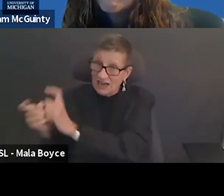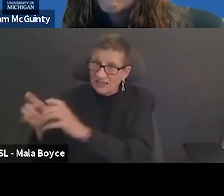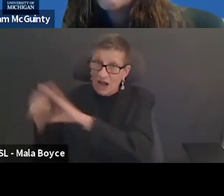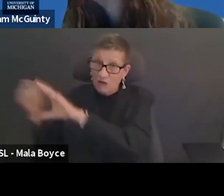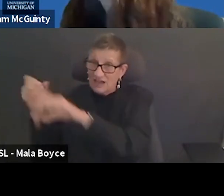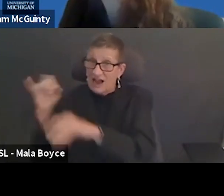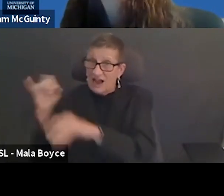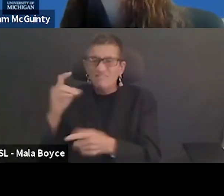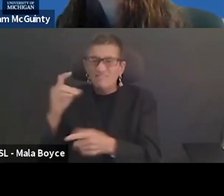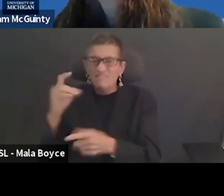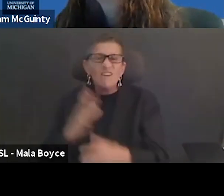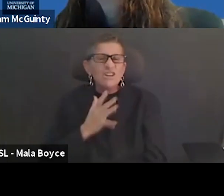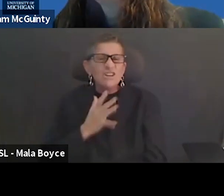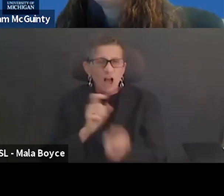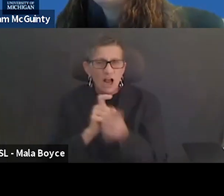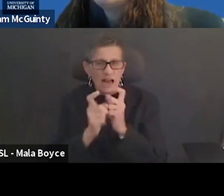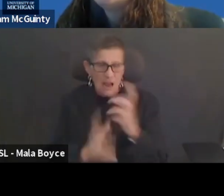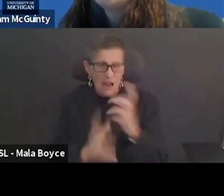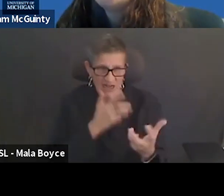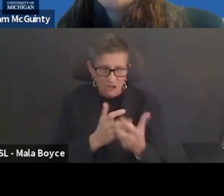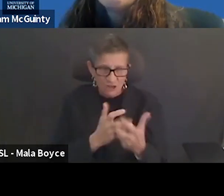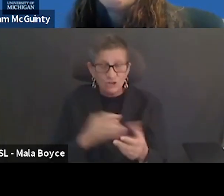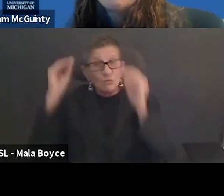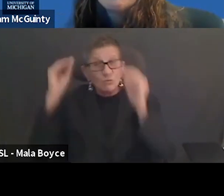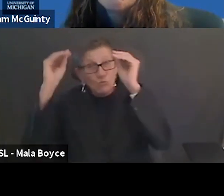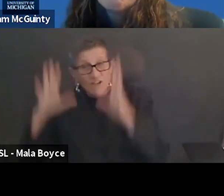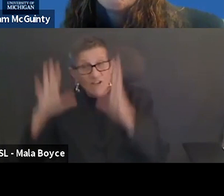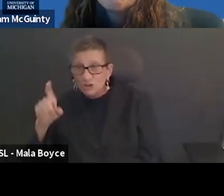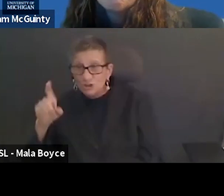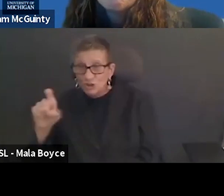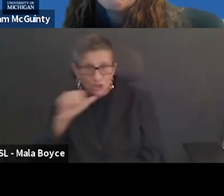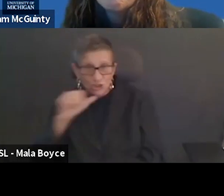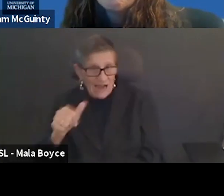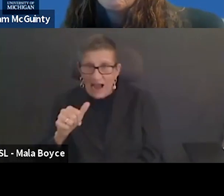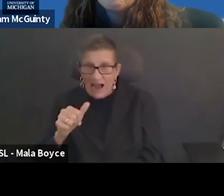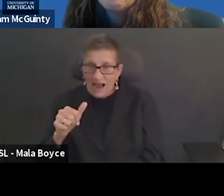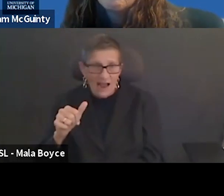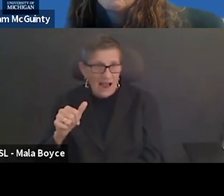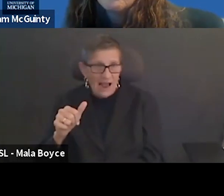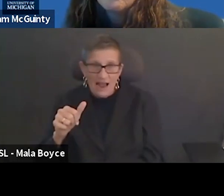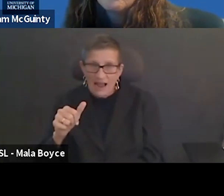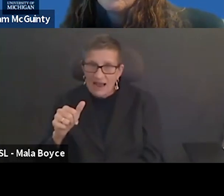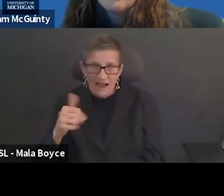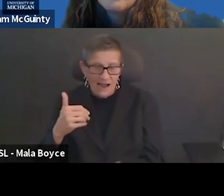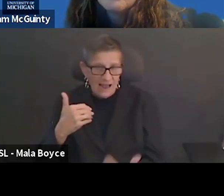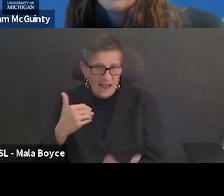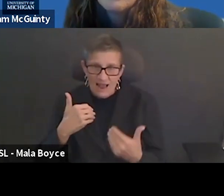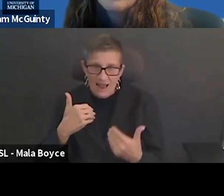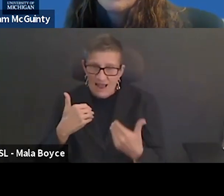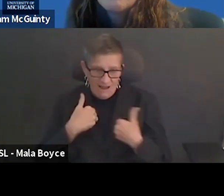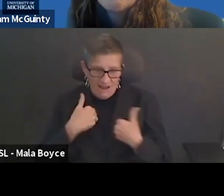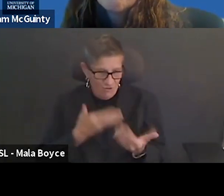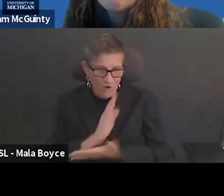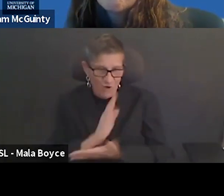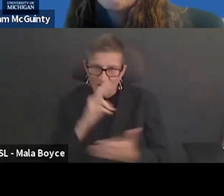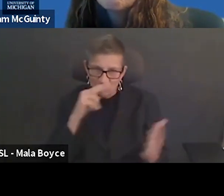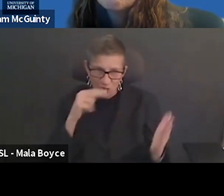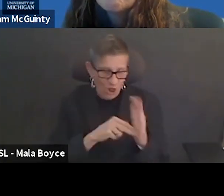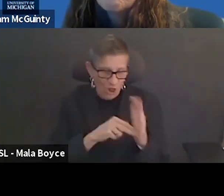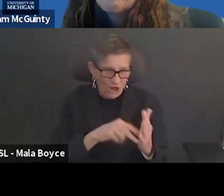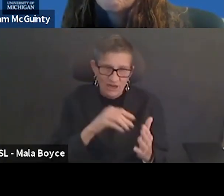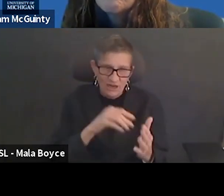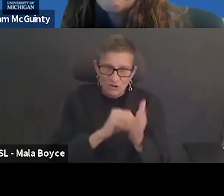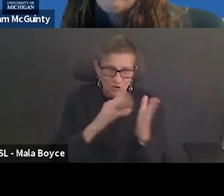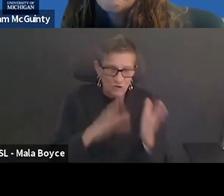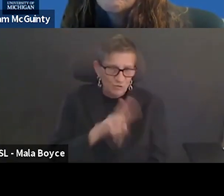should absolutely not expect to, be entitled to any student's personal information and should nevertheless